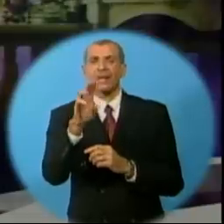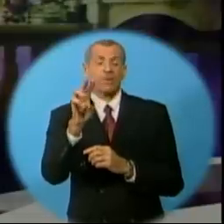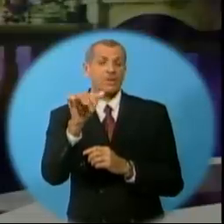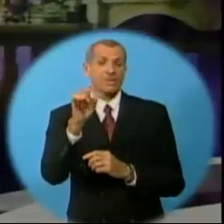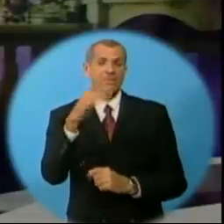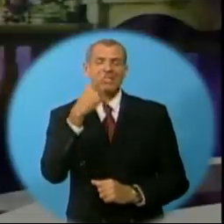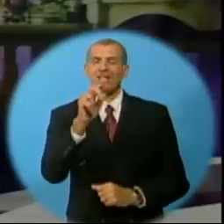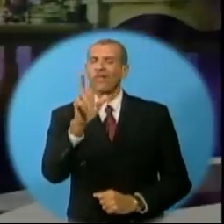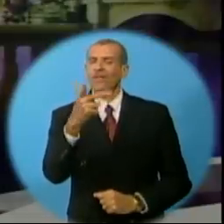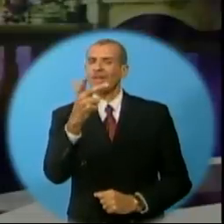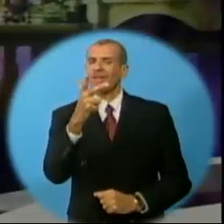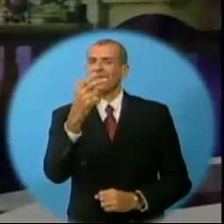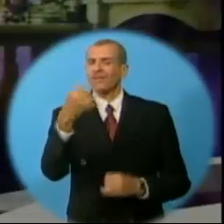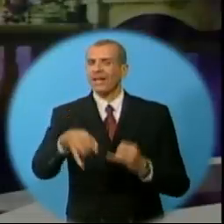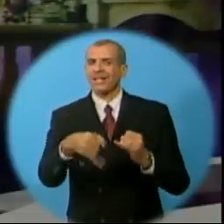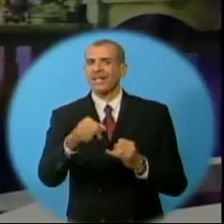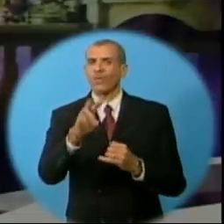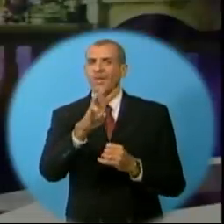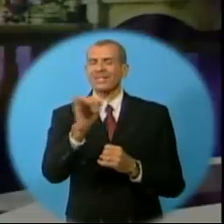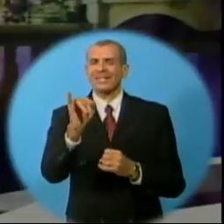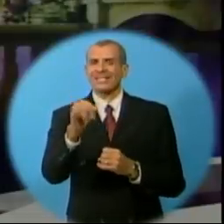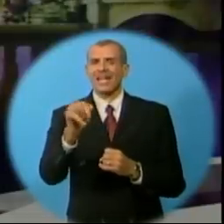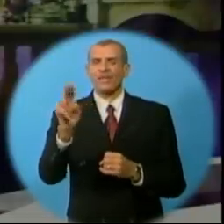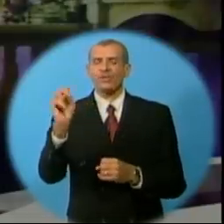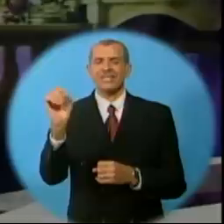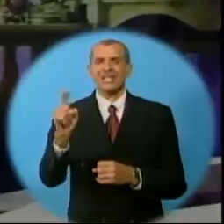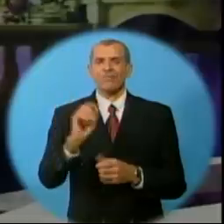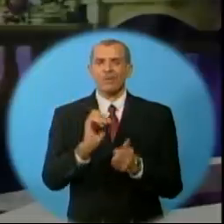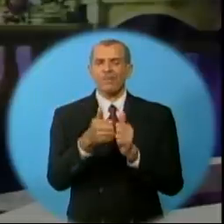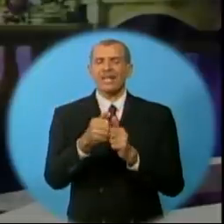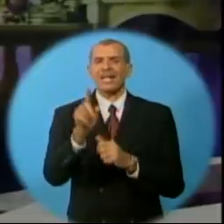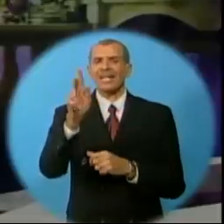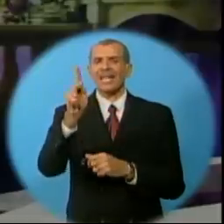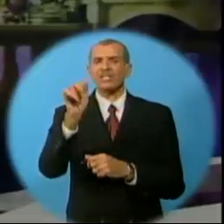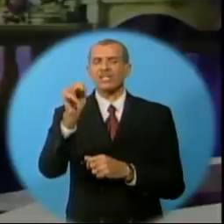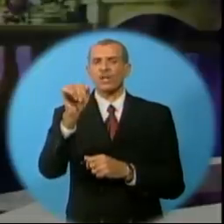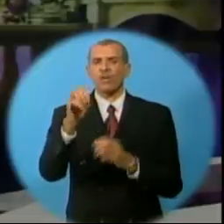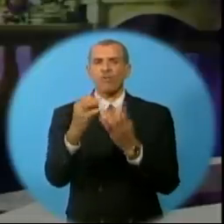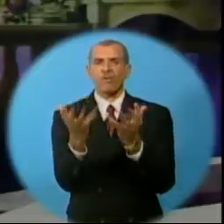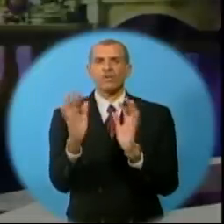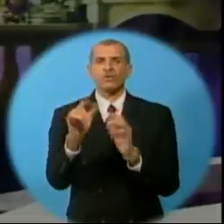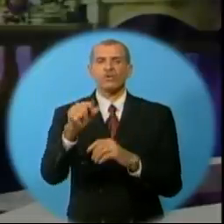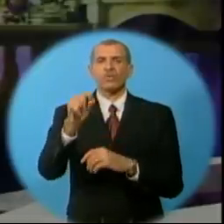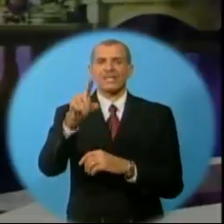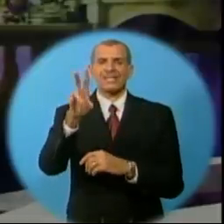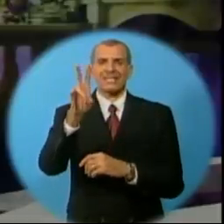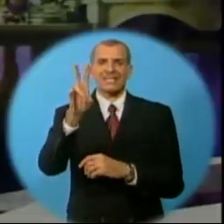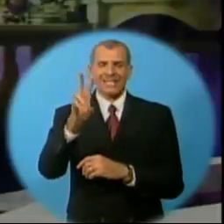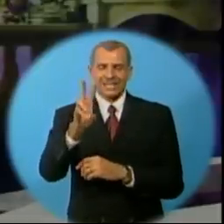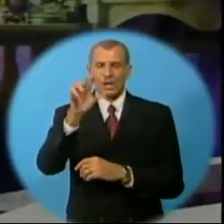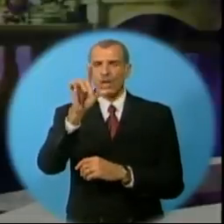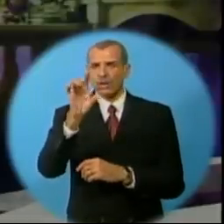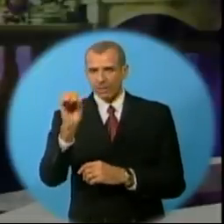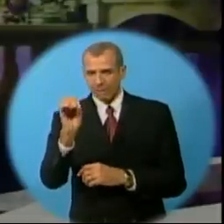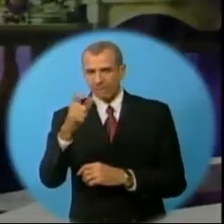Third and final test between the Windies and New Zealand will be played at Kensington Oval from June 26th to 30th. Originally,